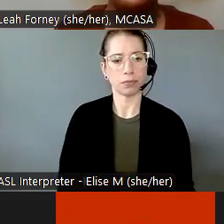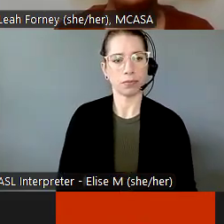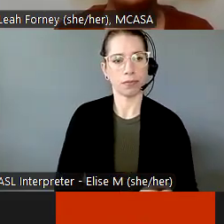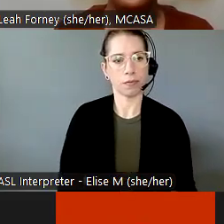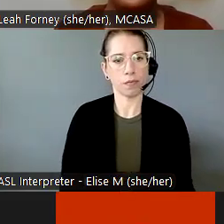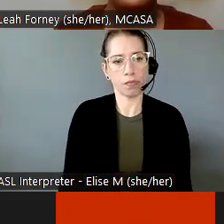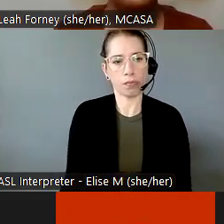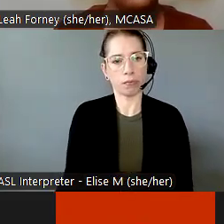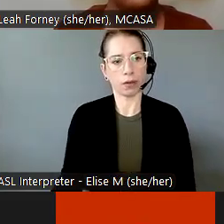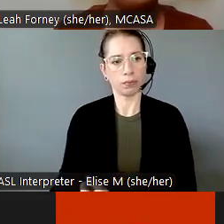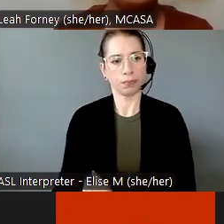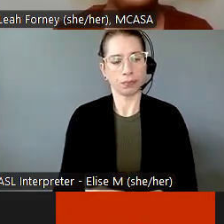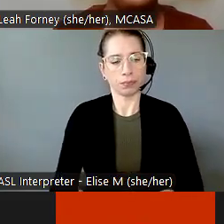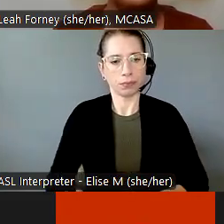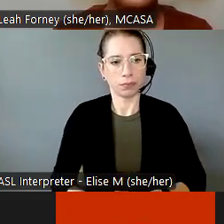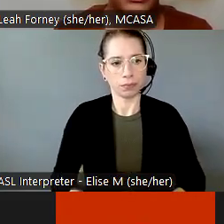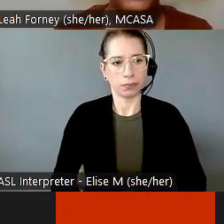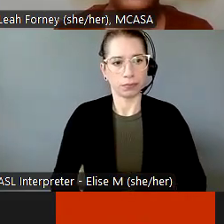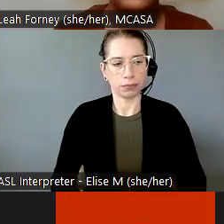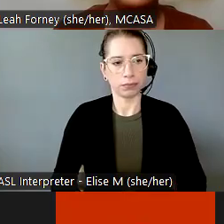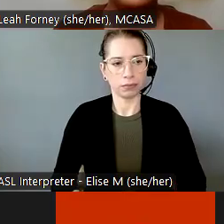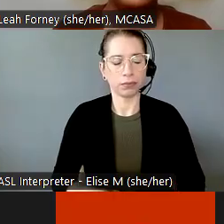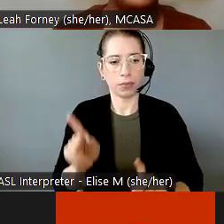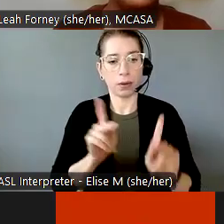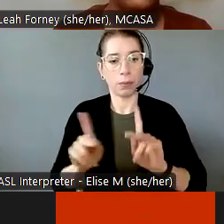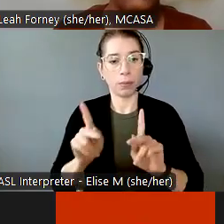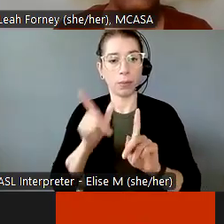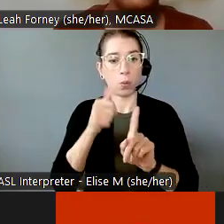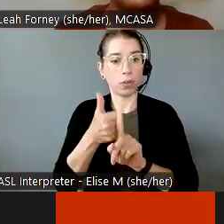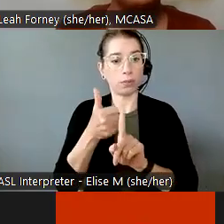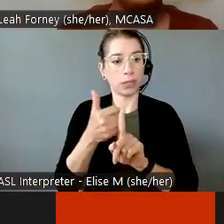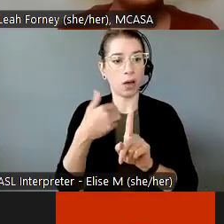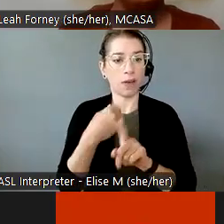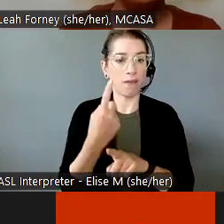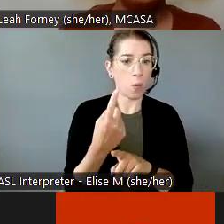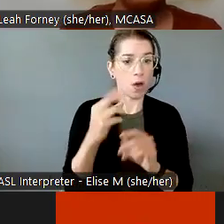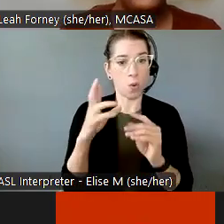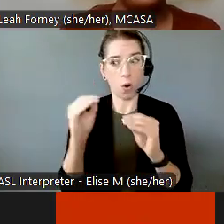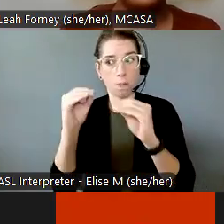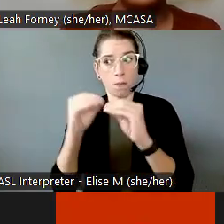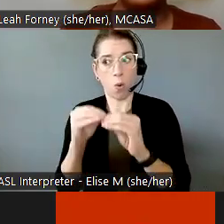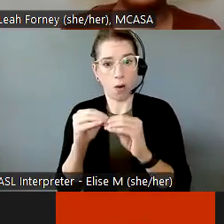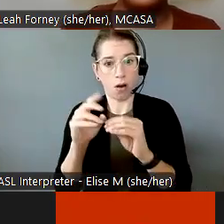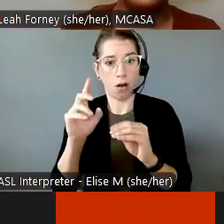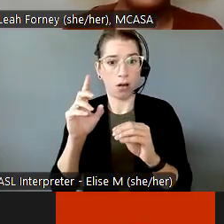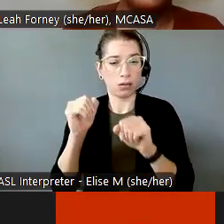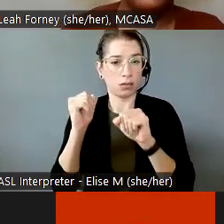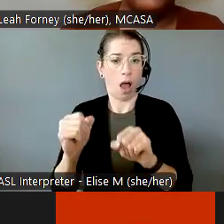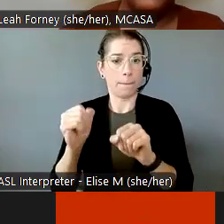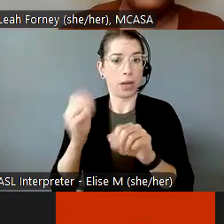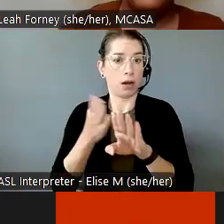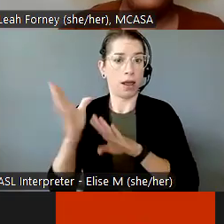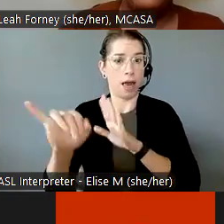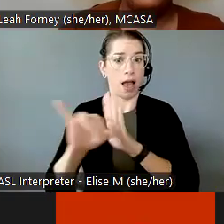People who hold one or many dominant identities are given unearned power in society.